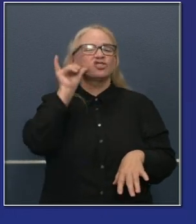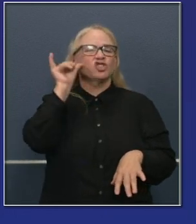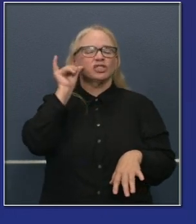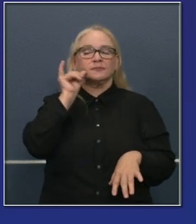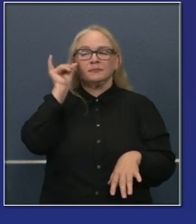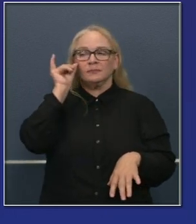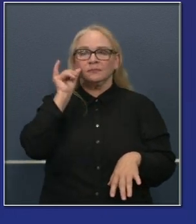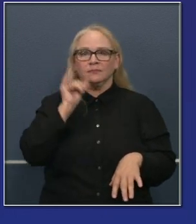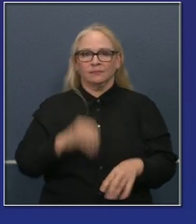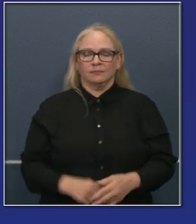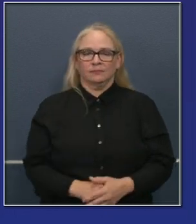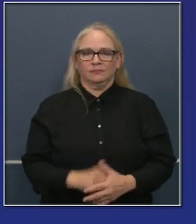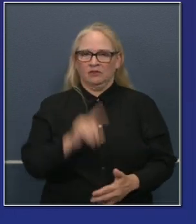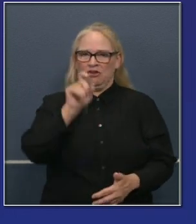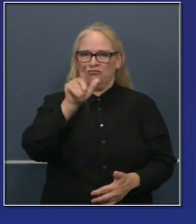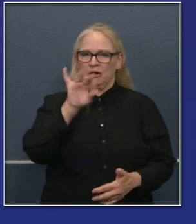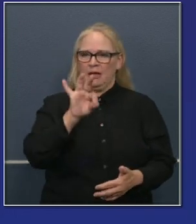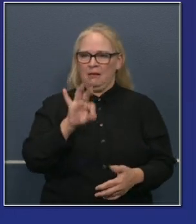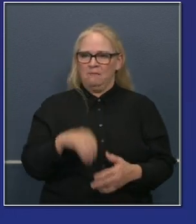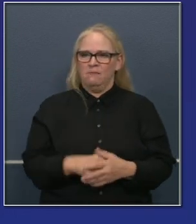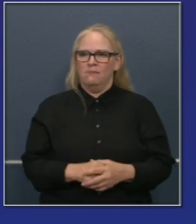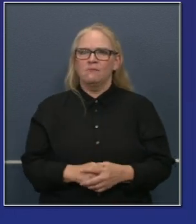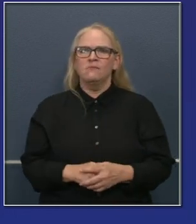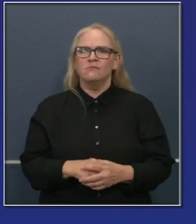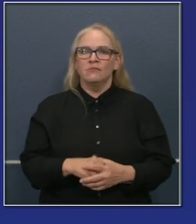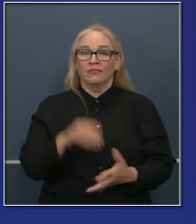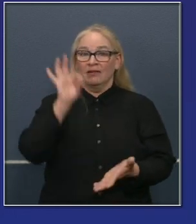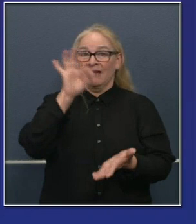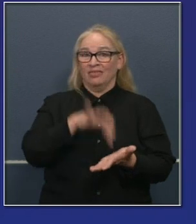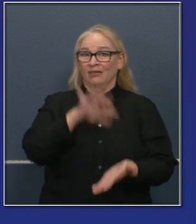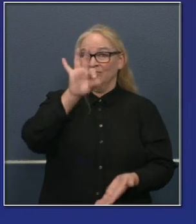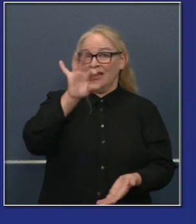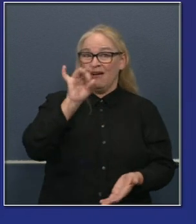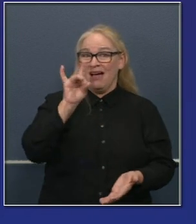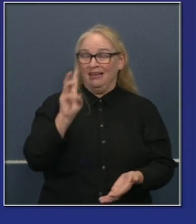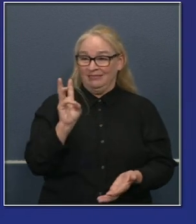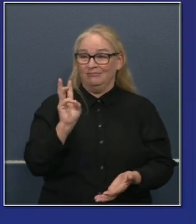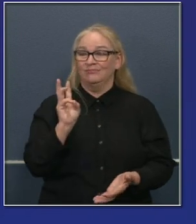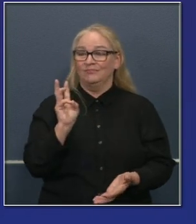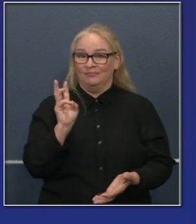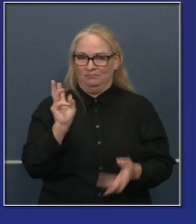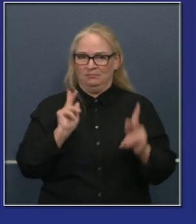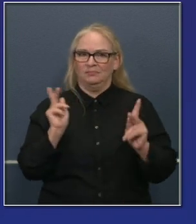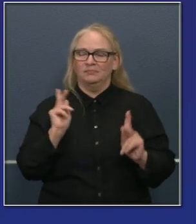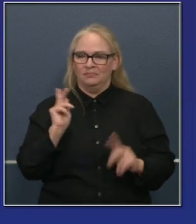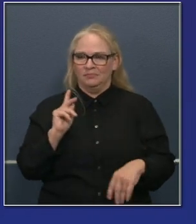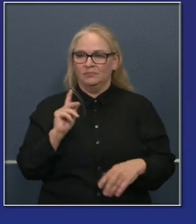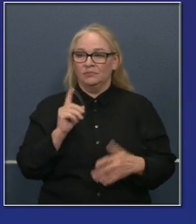9,986 individuals tested positive for COVID-19. That 7-day average at